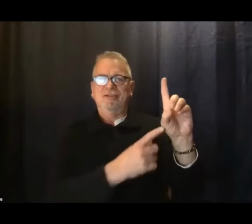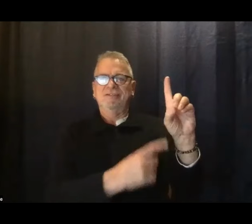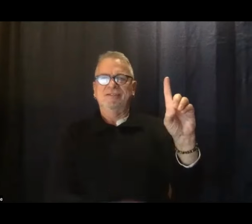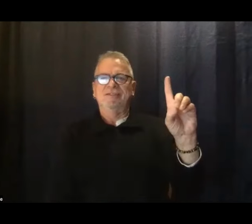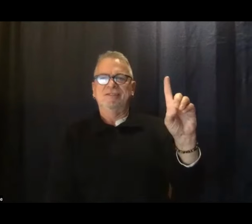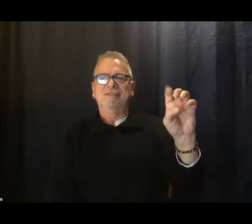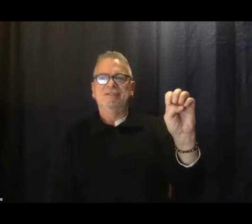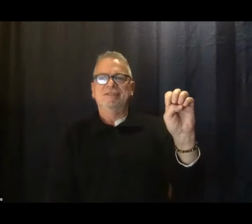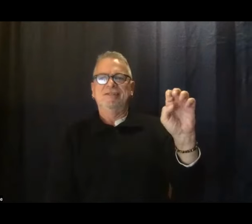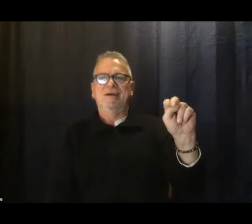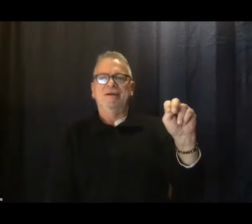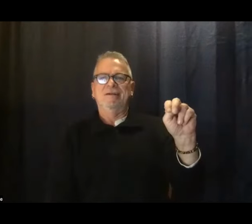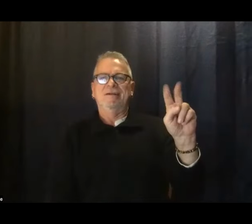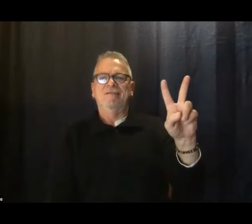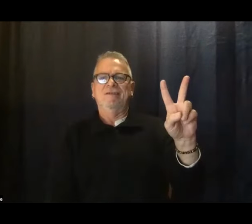First word, Denver.